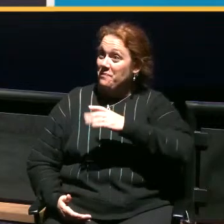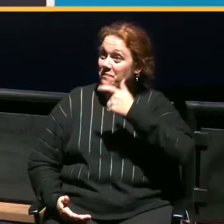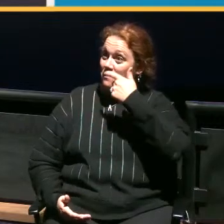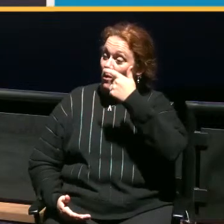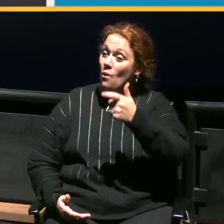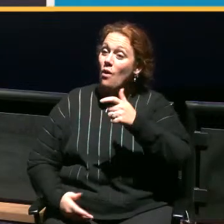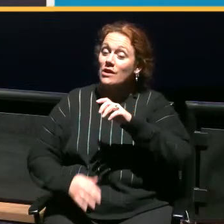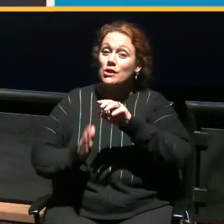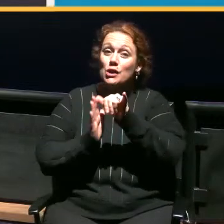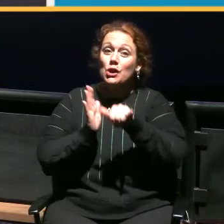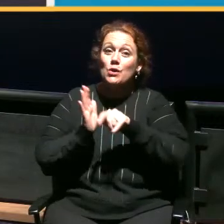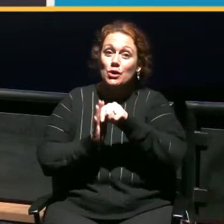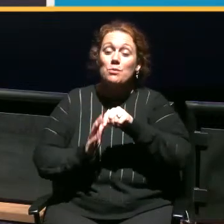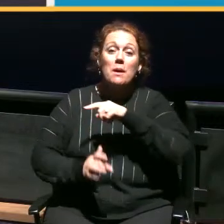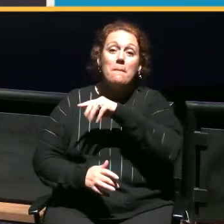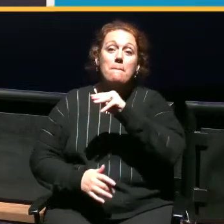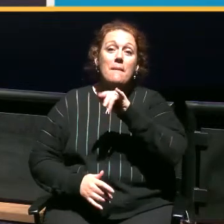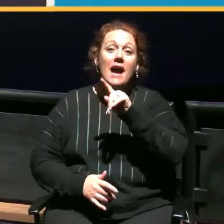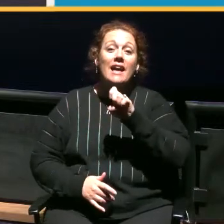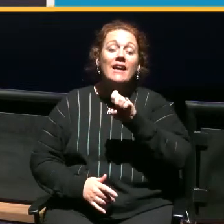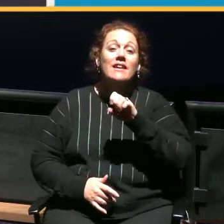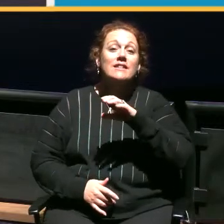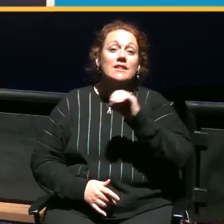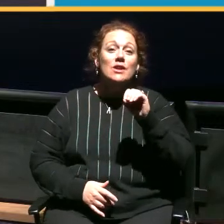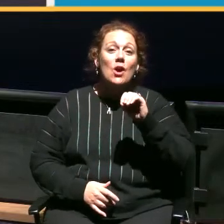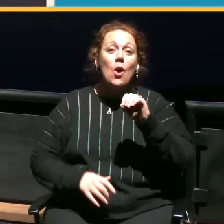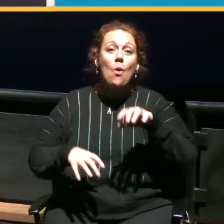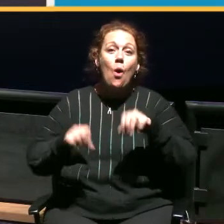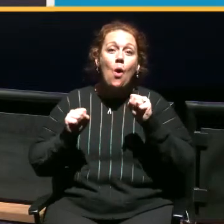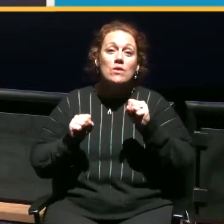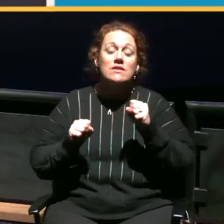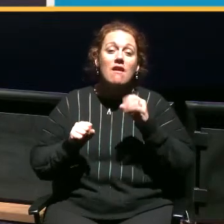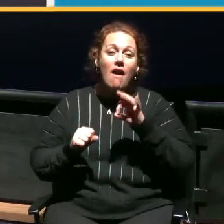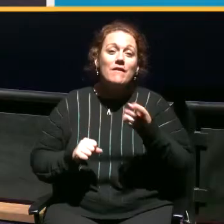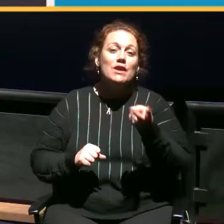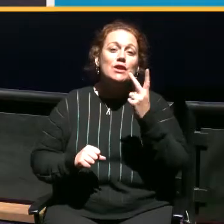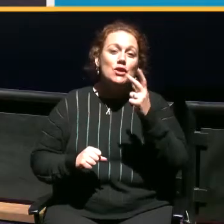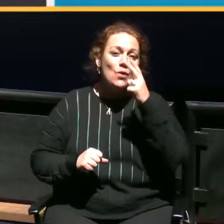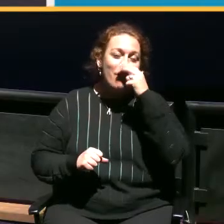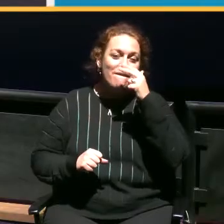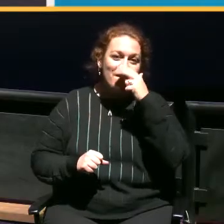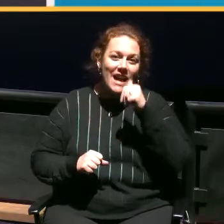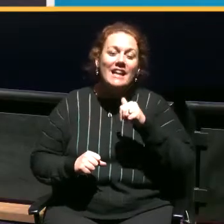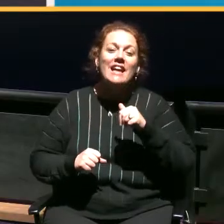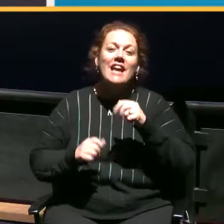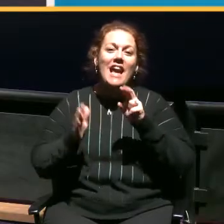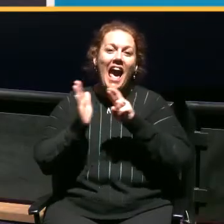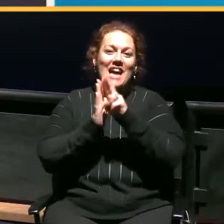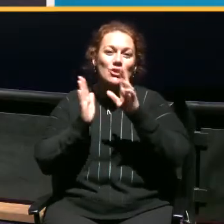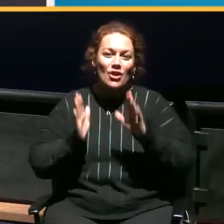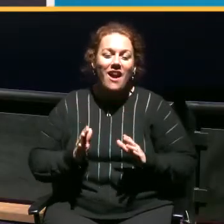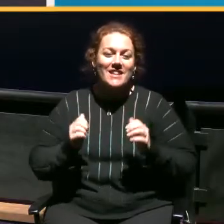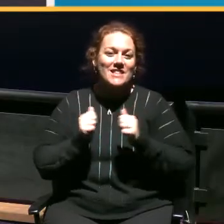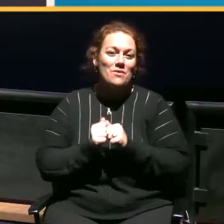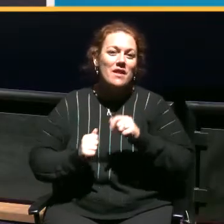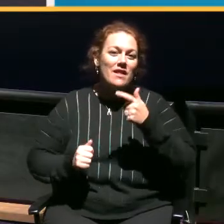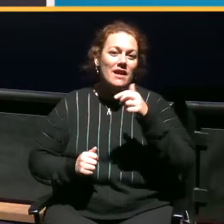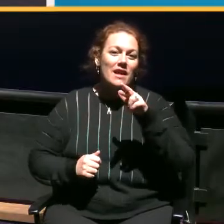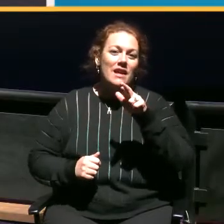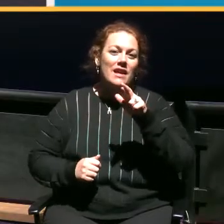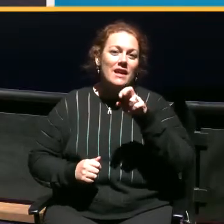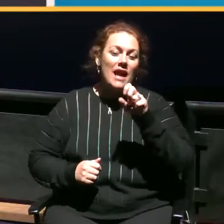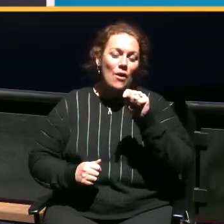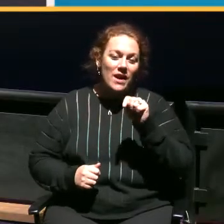it on YouTube, Mike is co-host of 2 Funny Astronauts with Garrett Reisman. Great show,